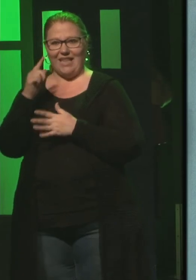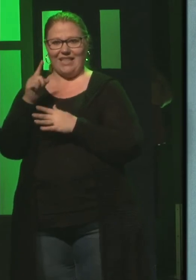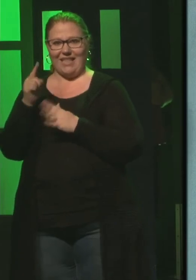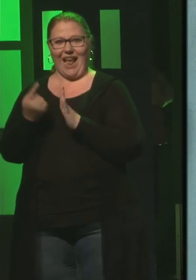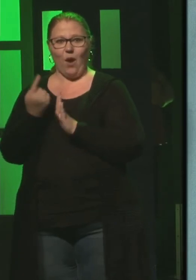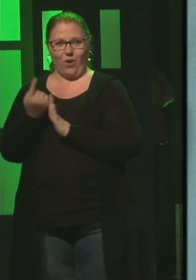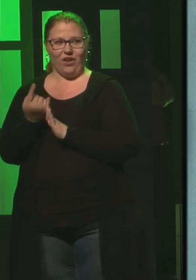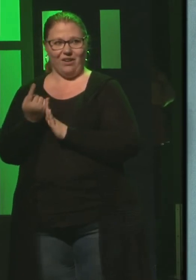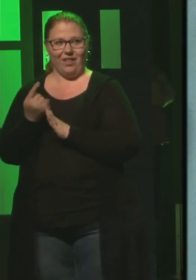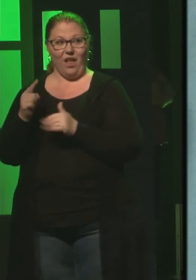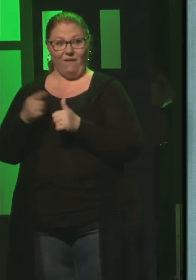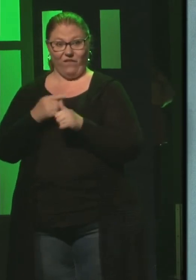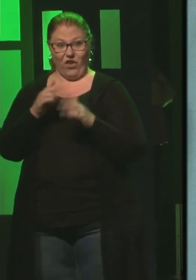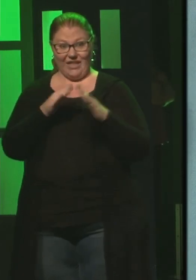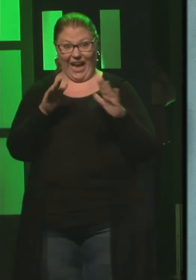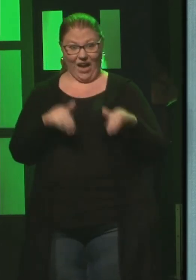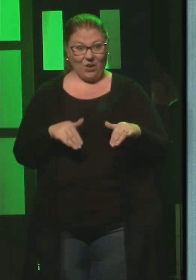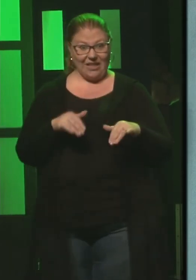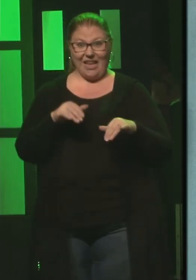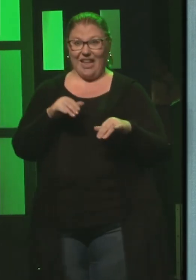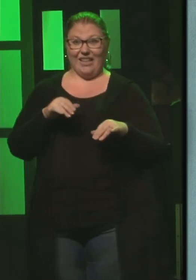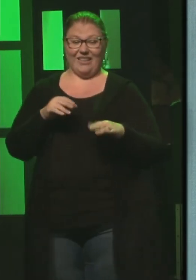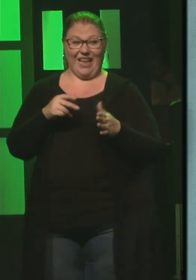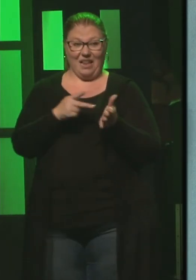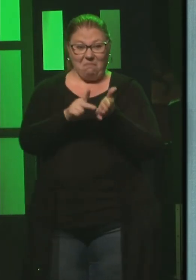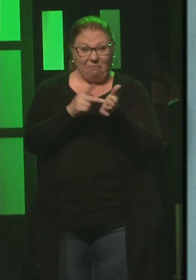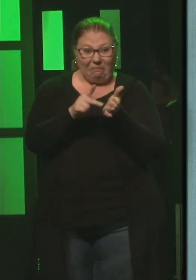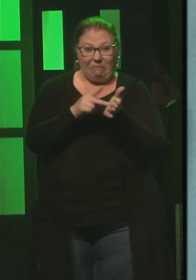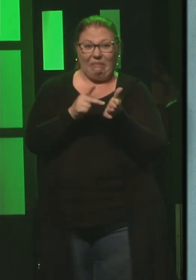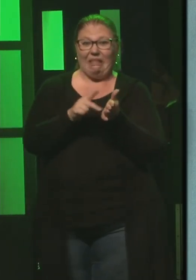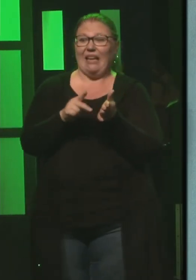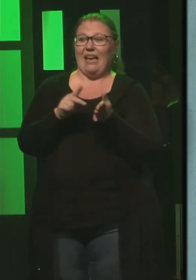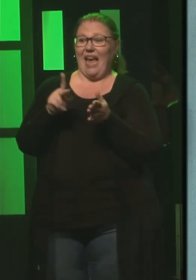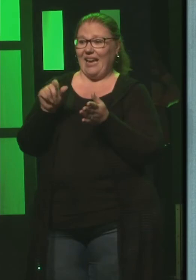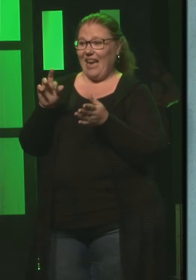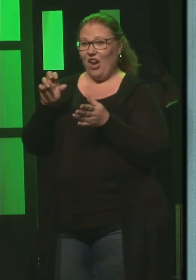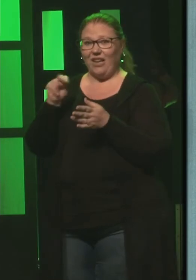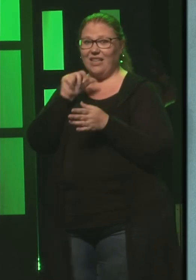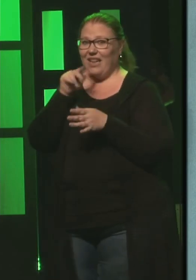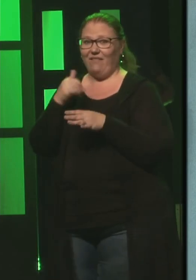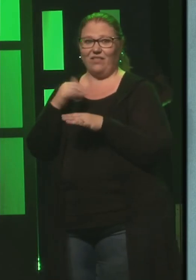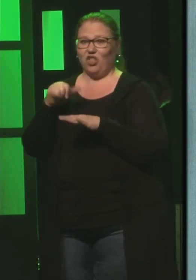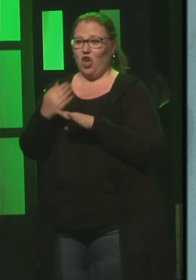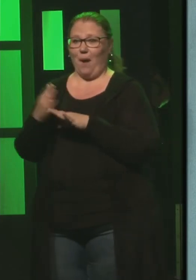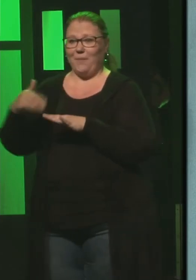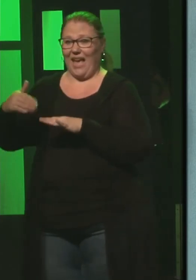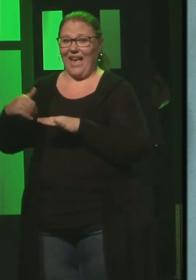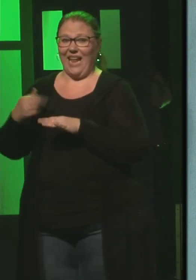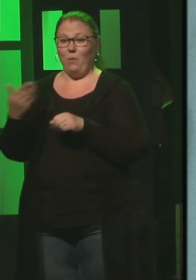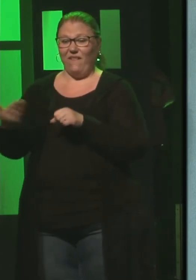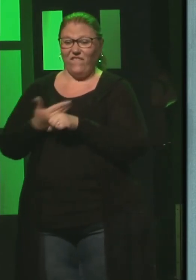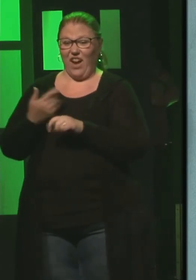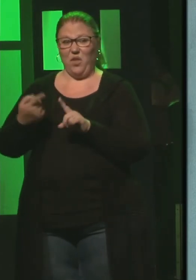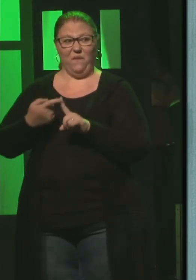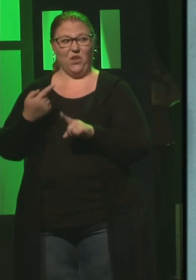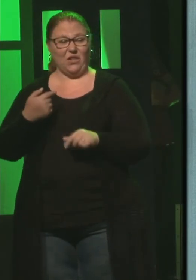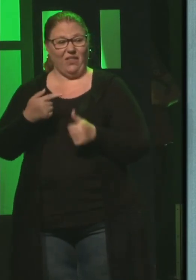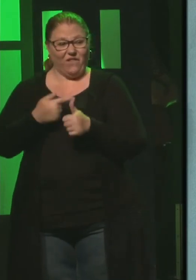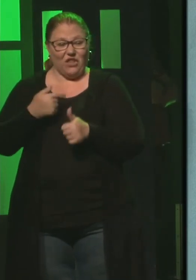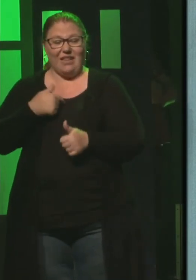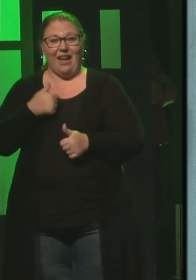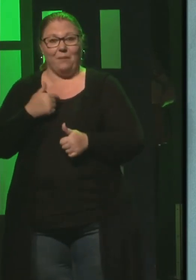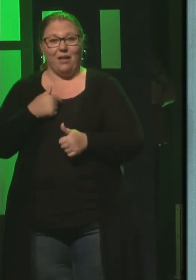first house in escrow and Karen not working yet, I was fired for the first time. Perhaps we were gifted, as eventually I became a foreman,